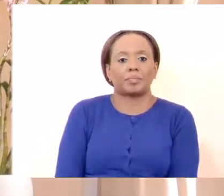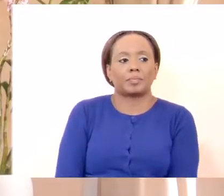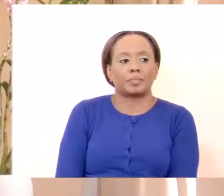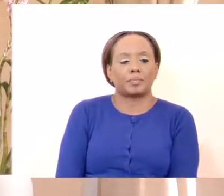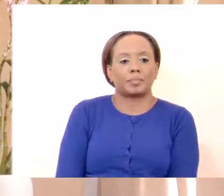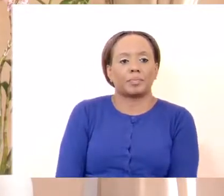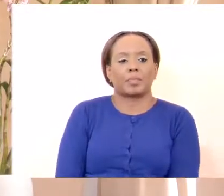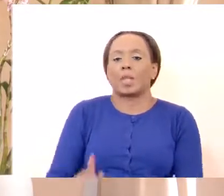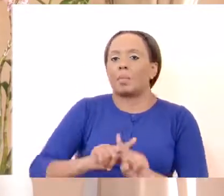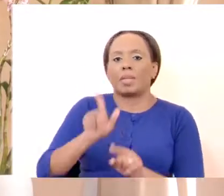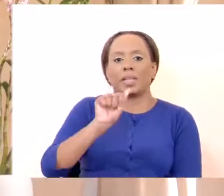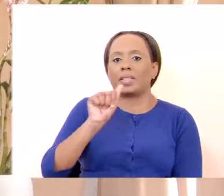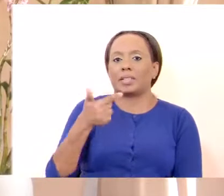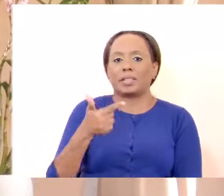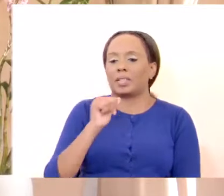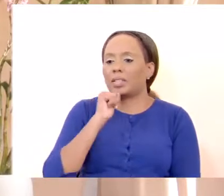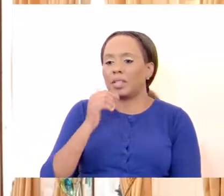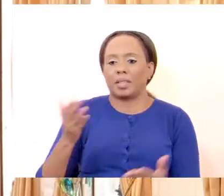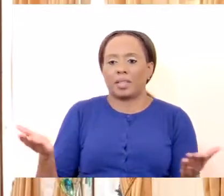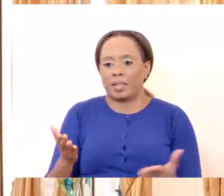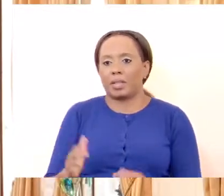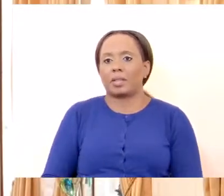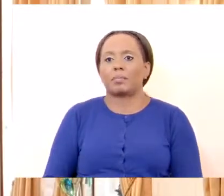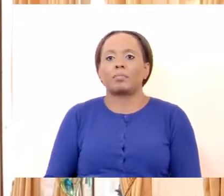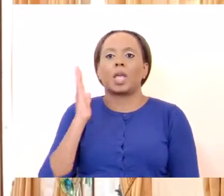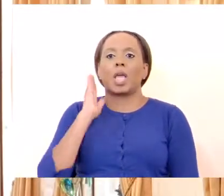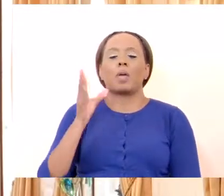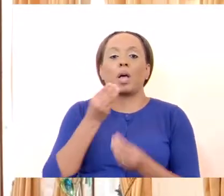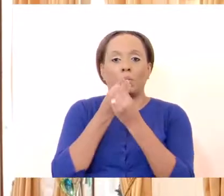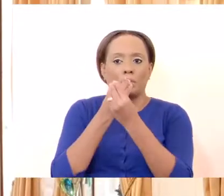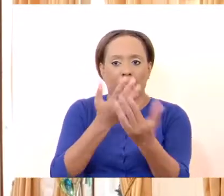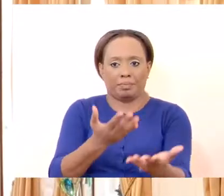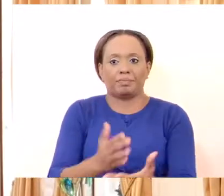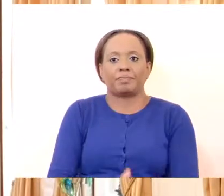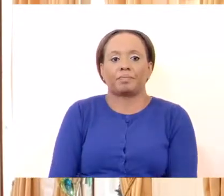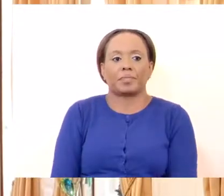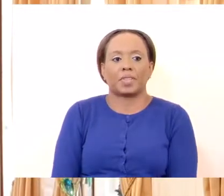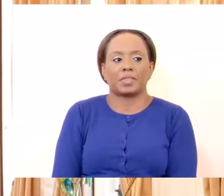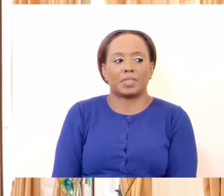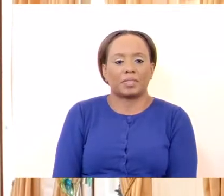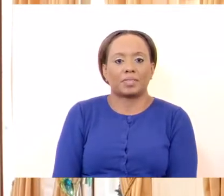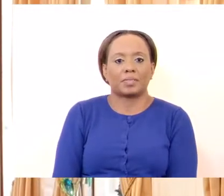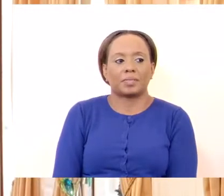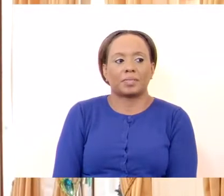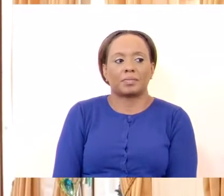But the AG is not here. Appropriate notification will be given.